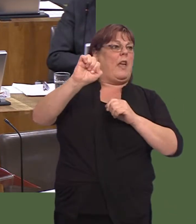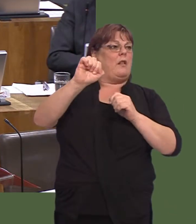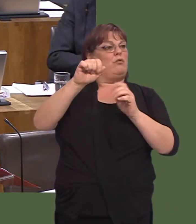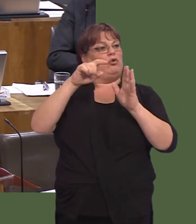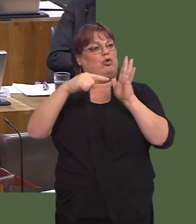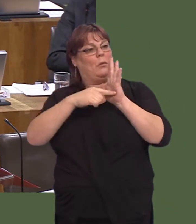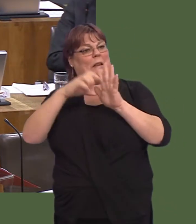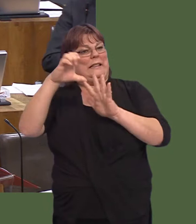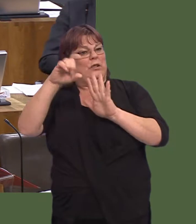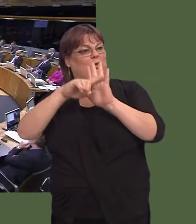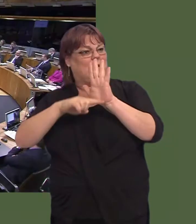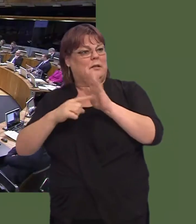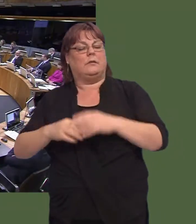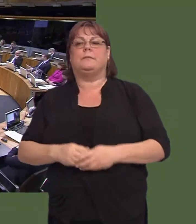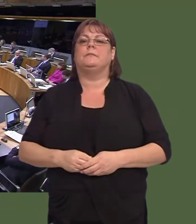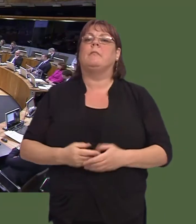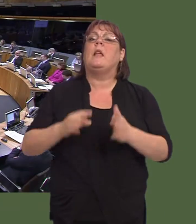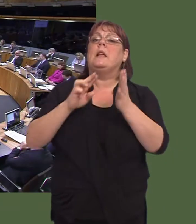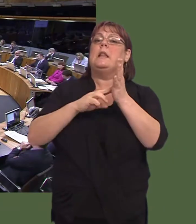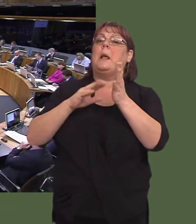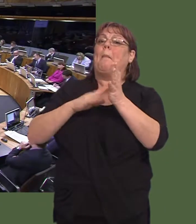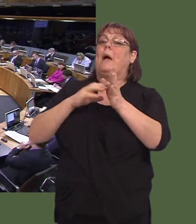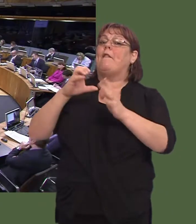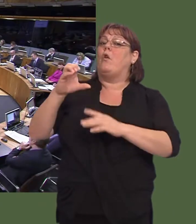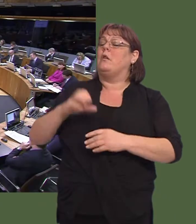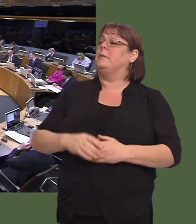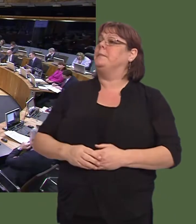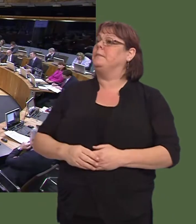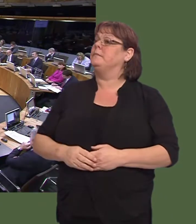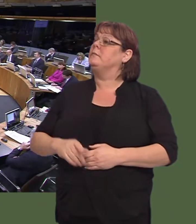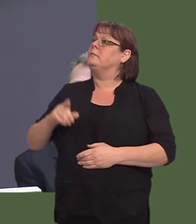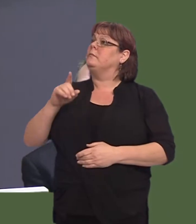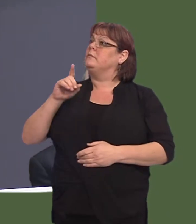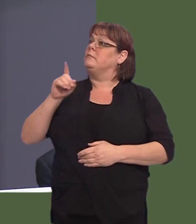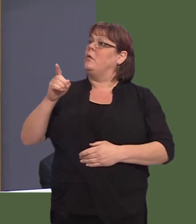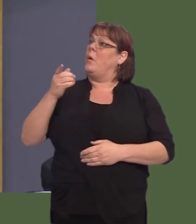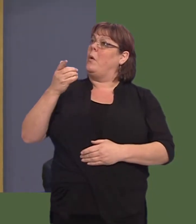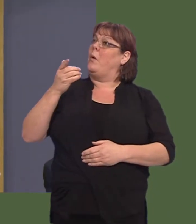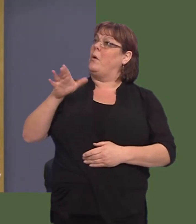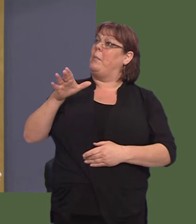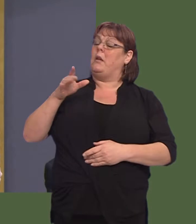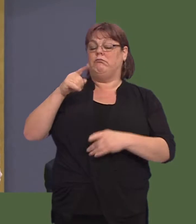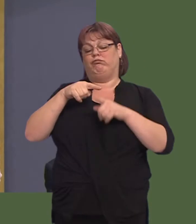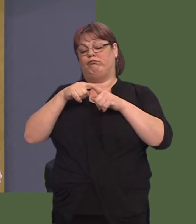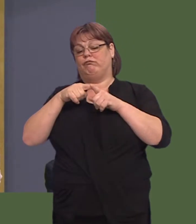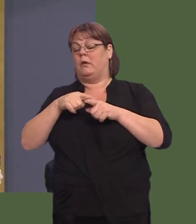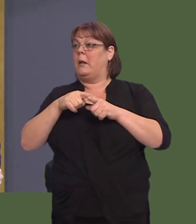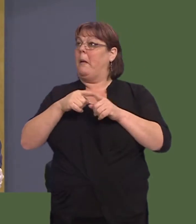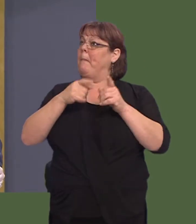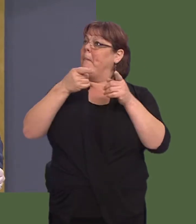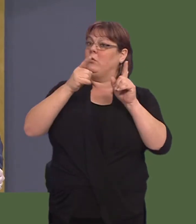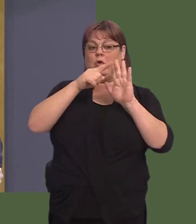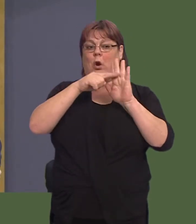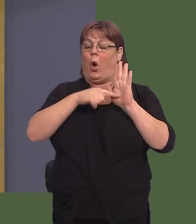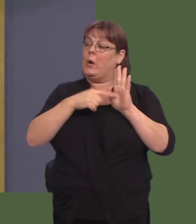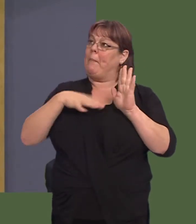Neil McAvoy. Diolch, Llywydd. First Minister, you finally referred yourself for an investigation under the Ministerial Code. I've